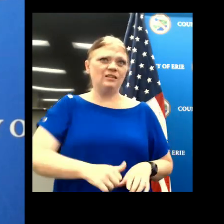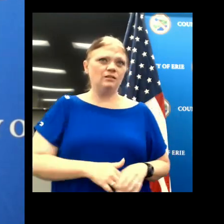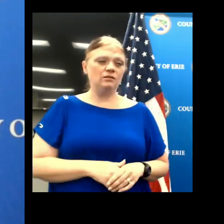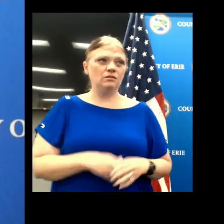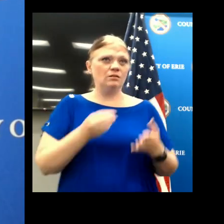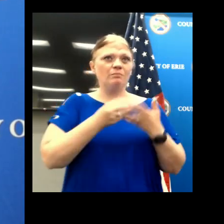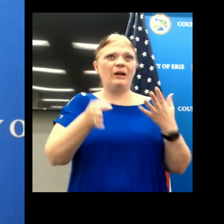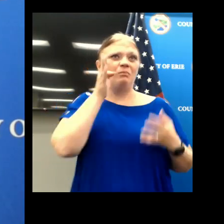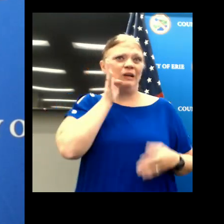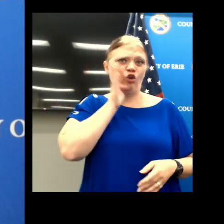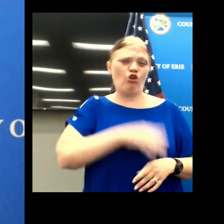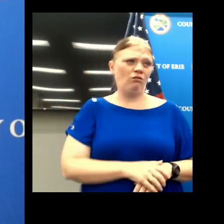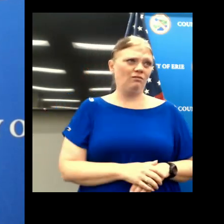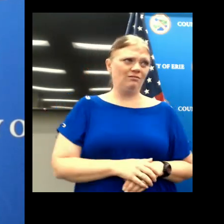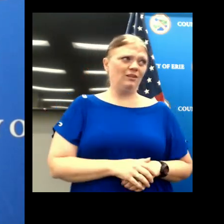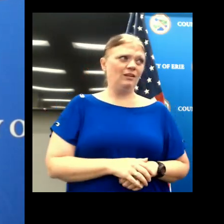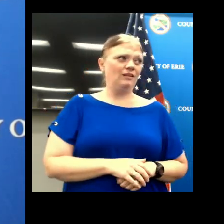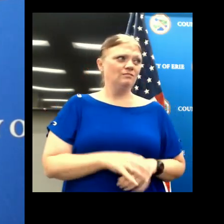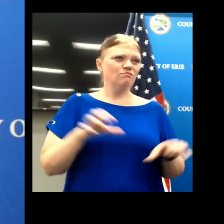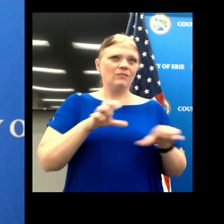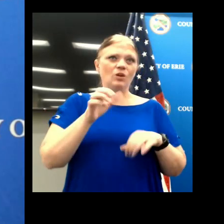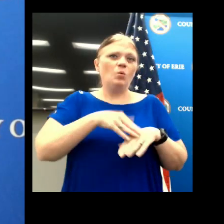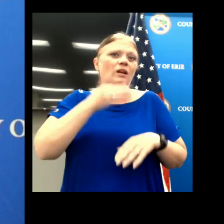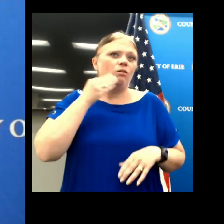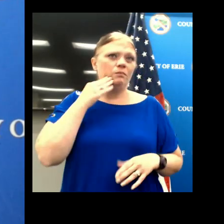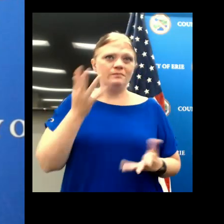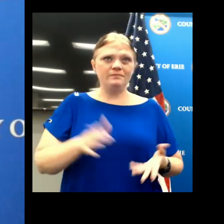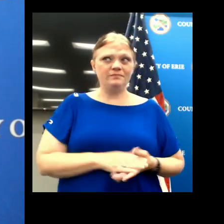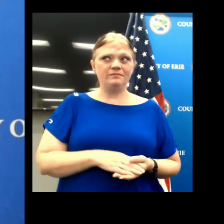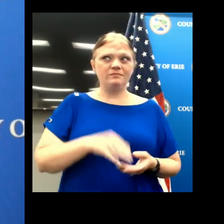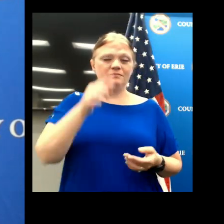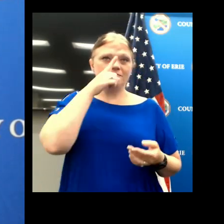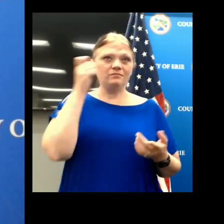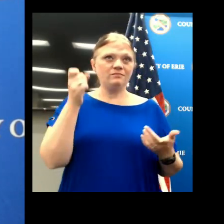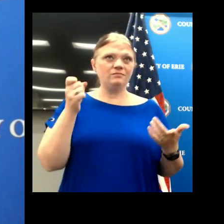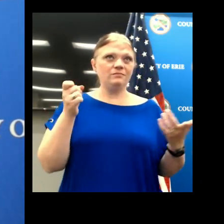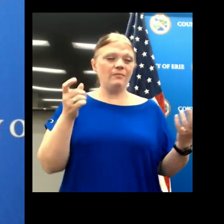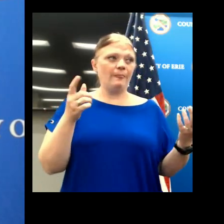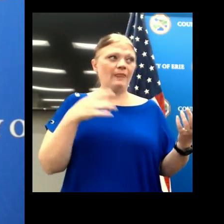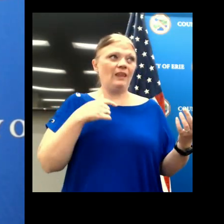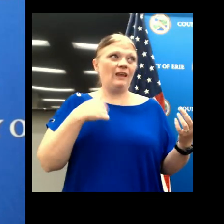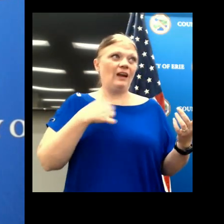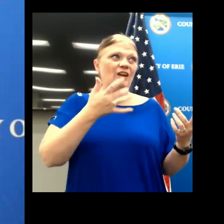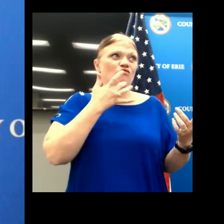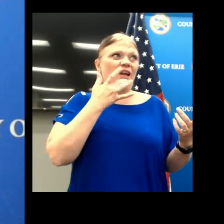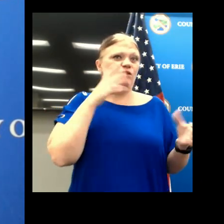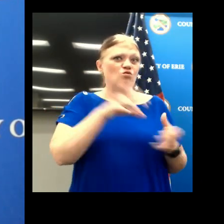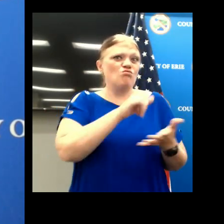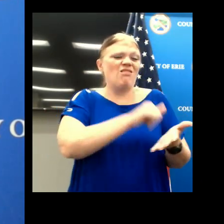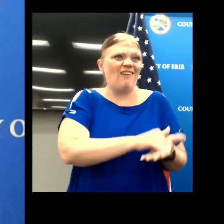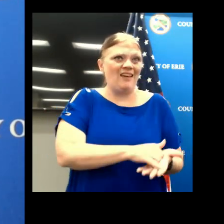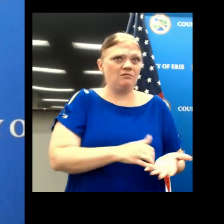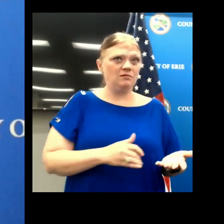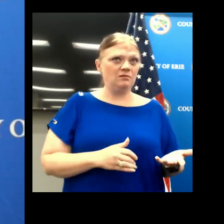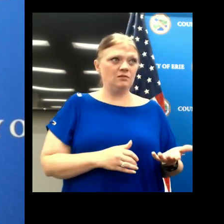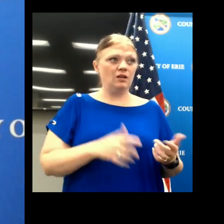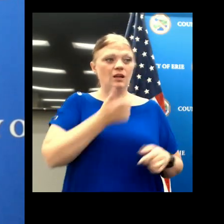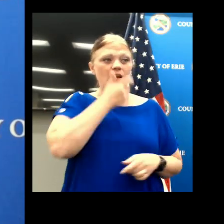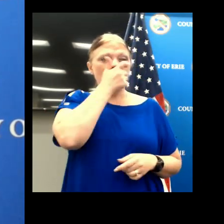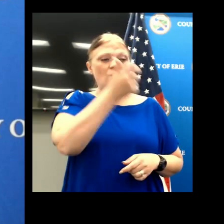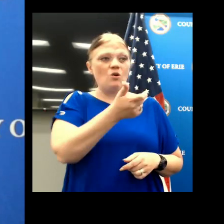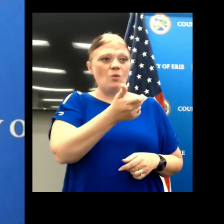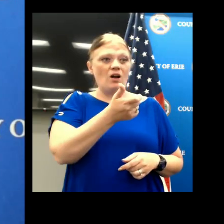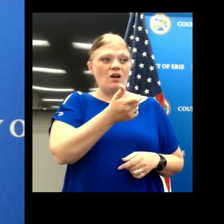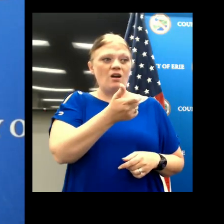Buy some beer. Do it at your house. Because I'd rather do that and watch the Bills